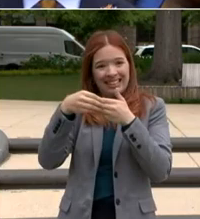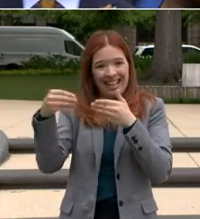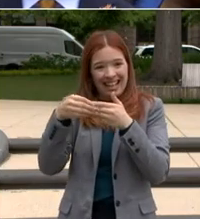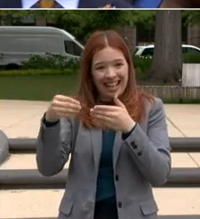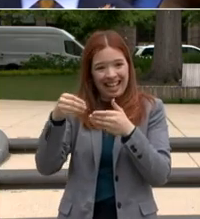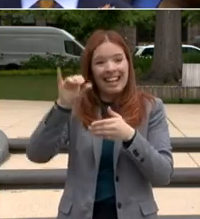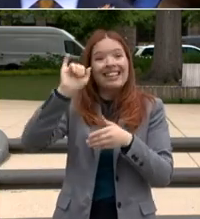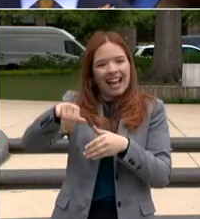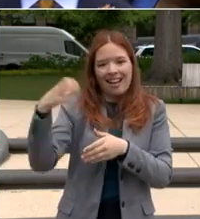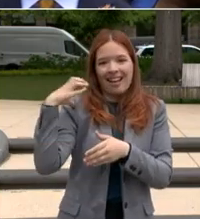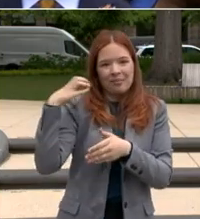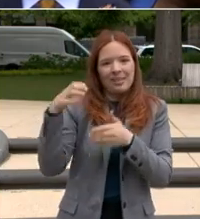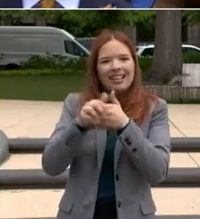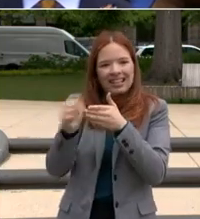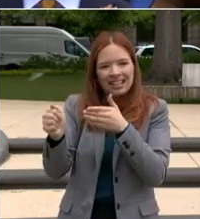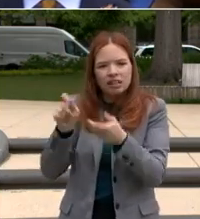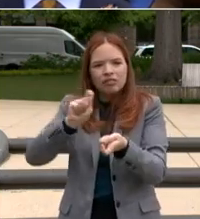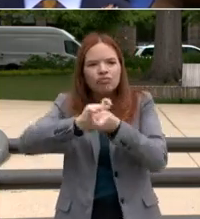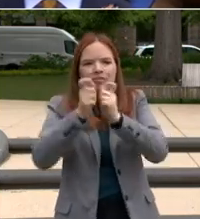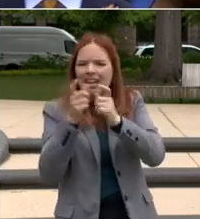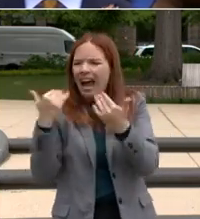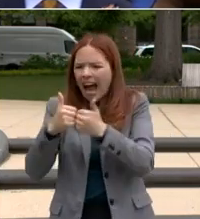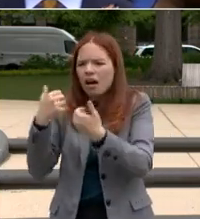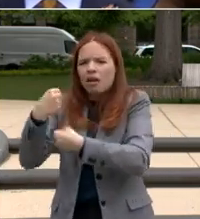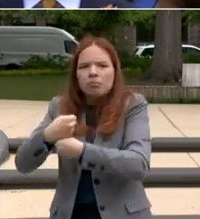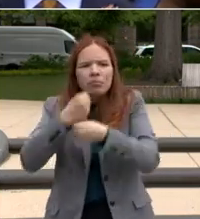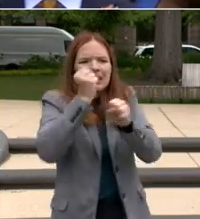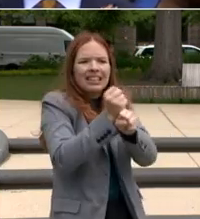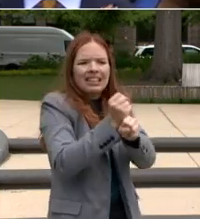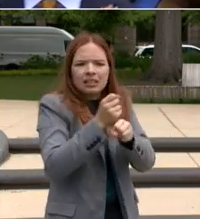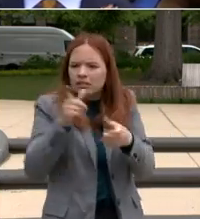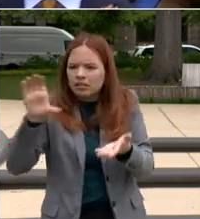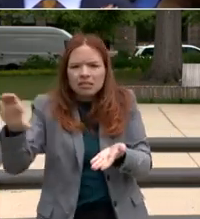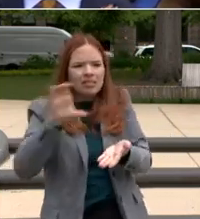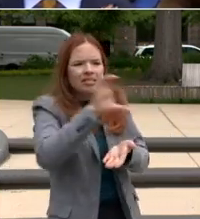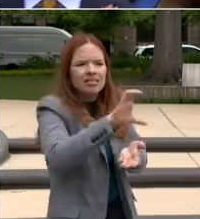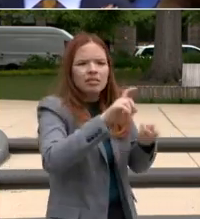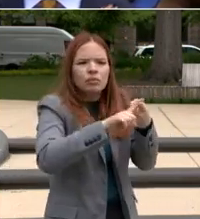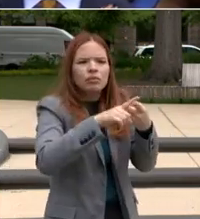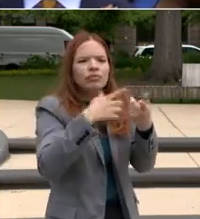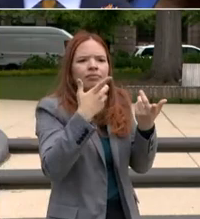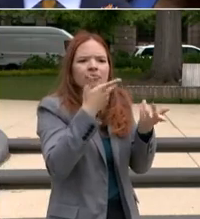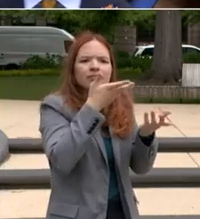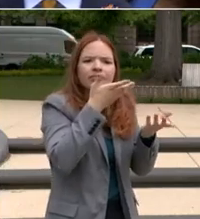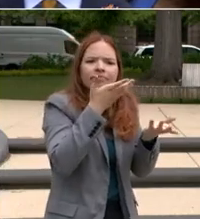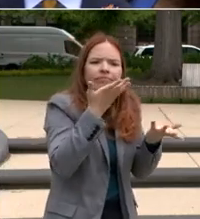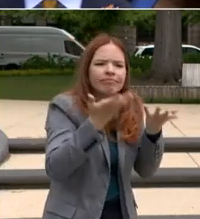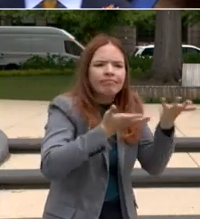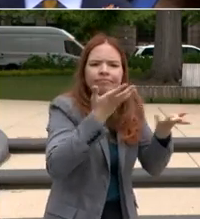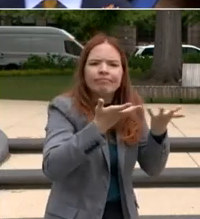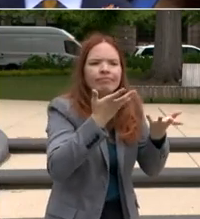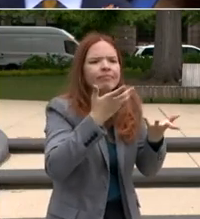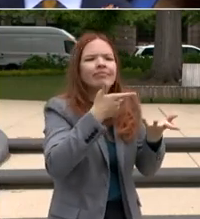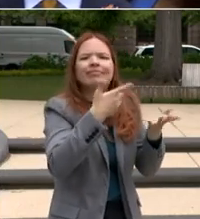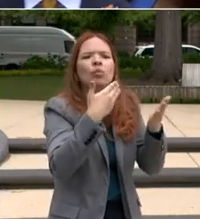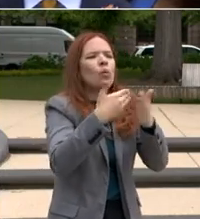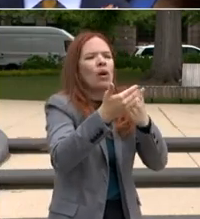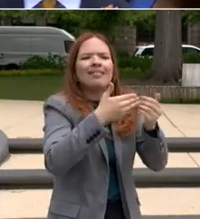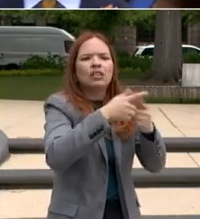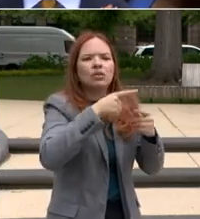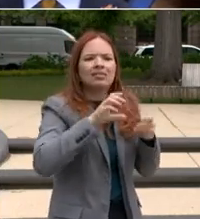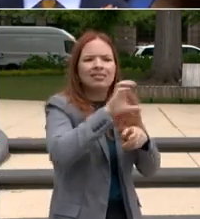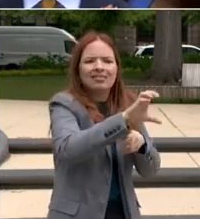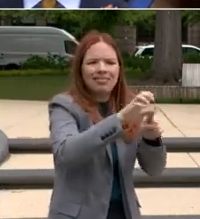create operating dollars to fund a brand new entitlement, of which we don't actually know how much it